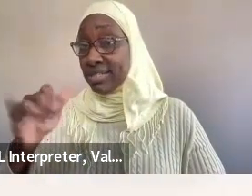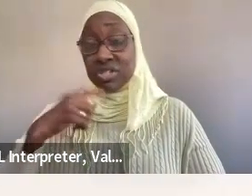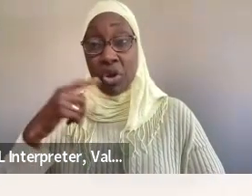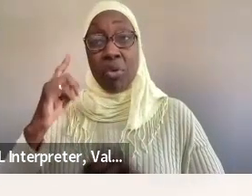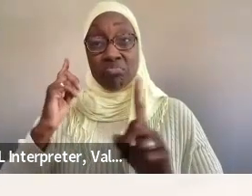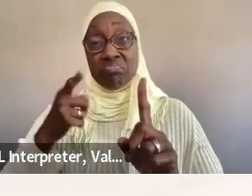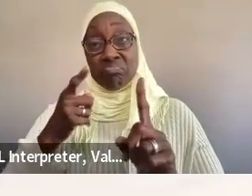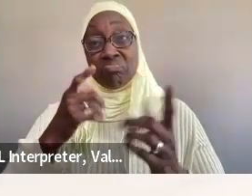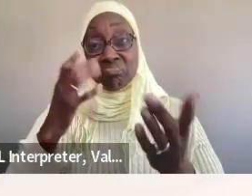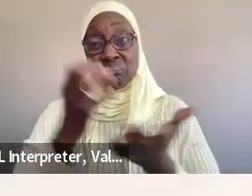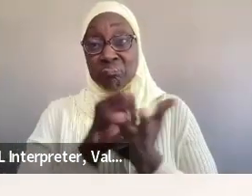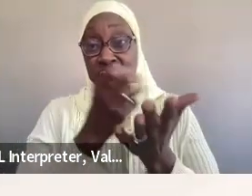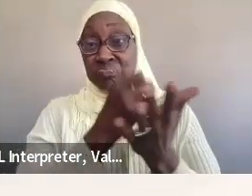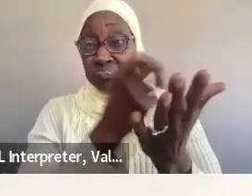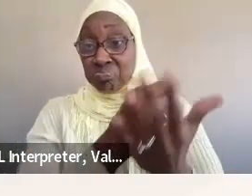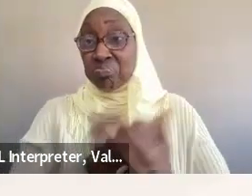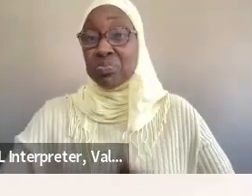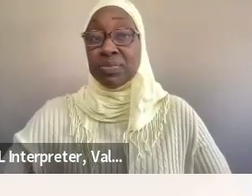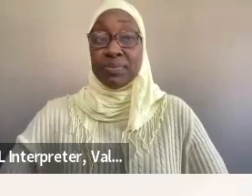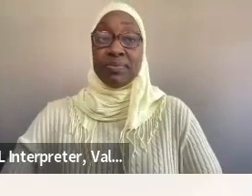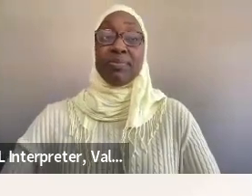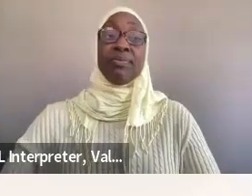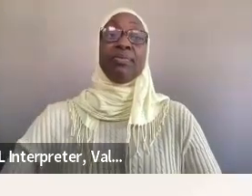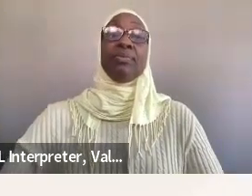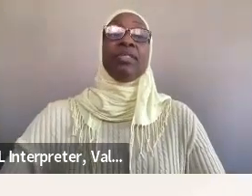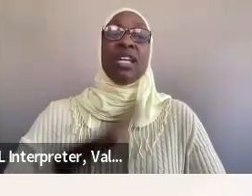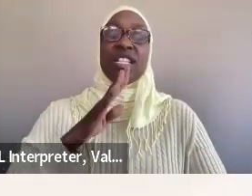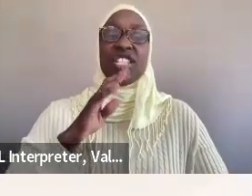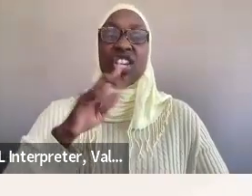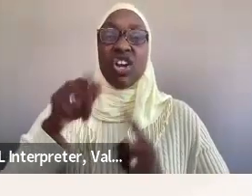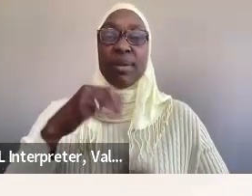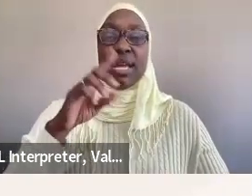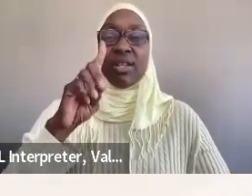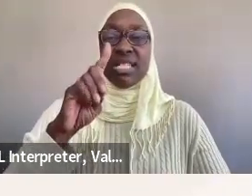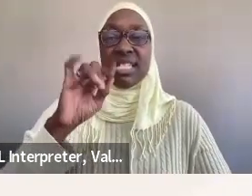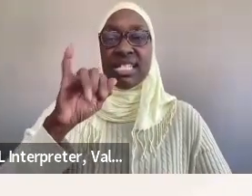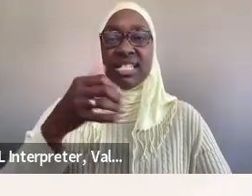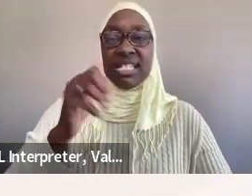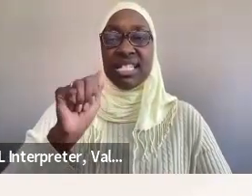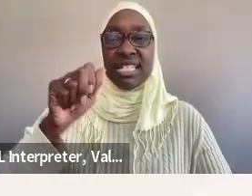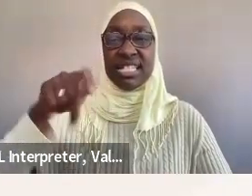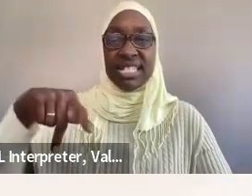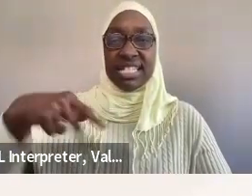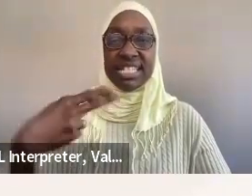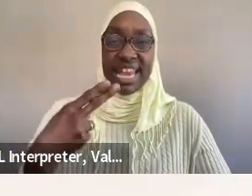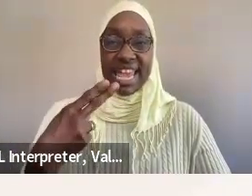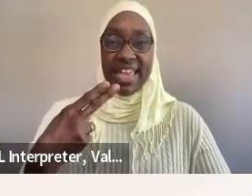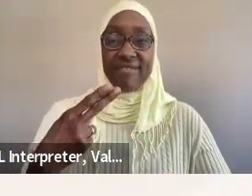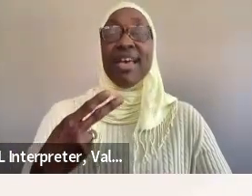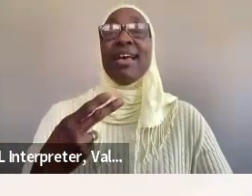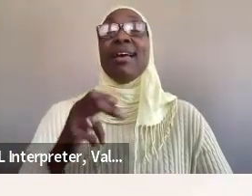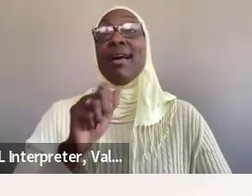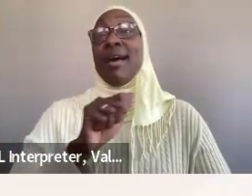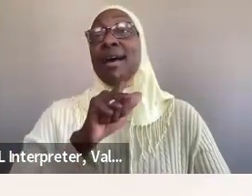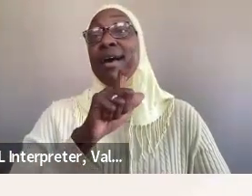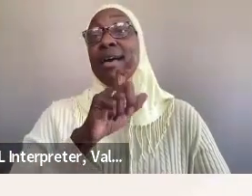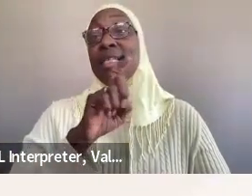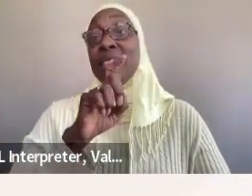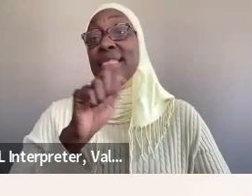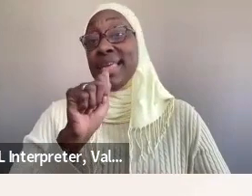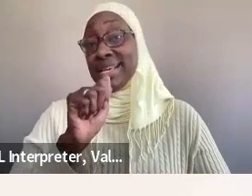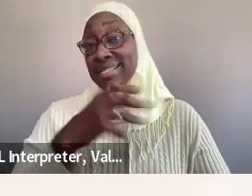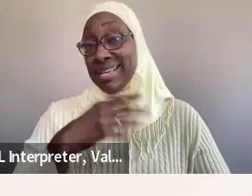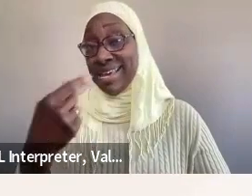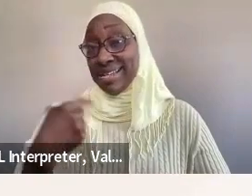Awesome. So now I'm going to talk a little bit about DJAF. So Alexa and I met through DJAB, which was